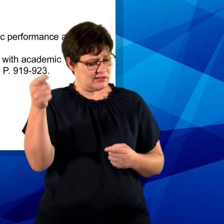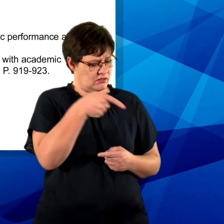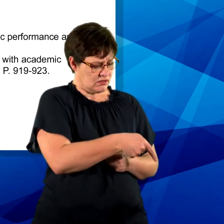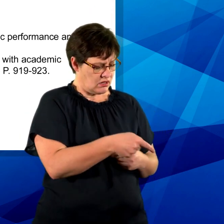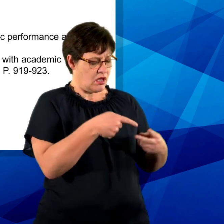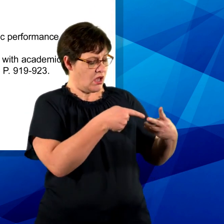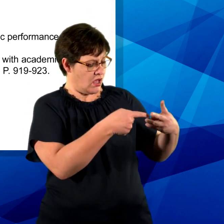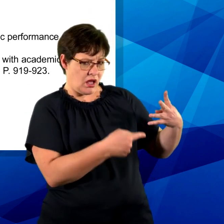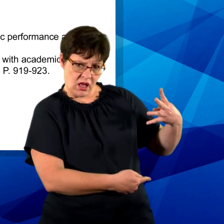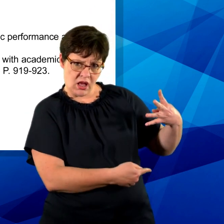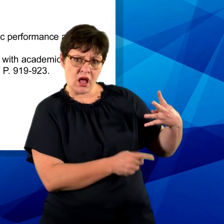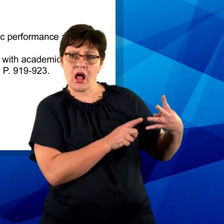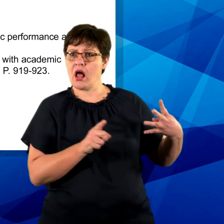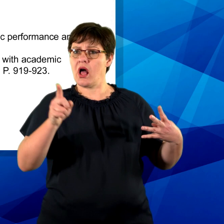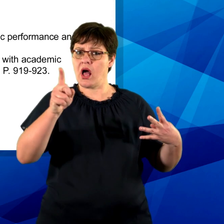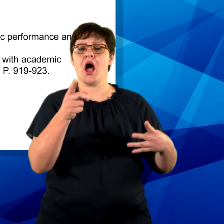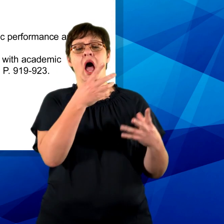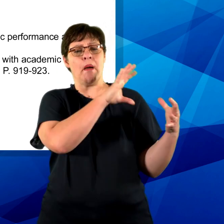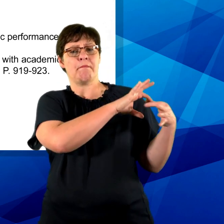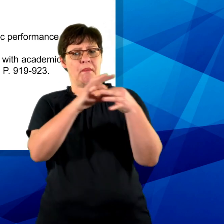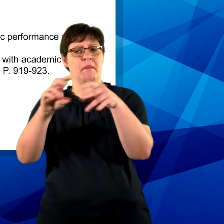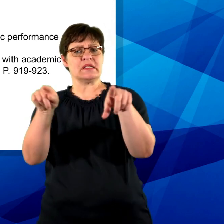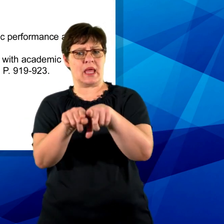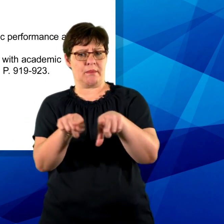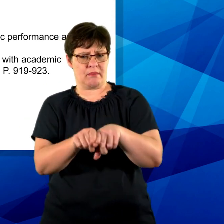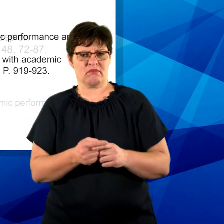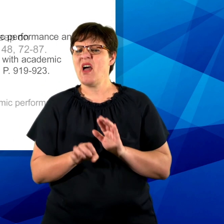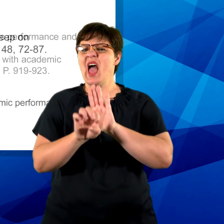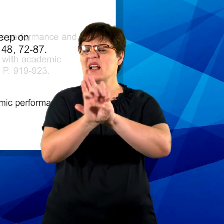that they appear in the main text. Take a look at this example.